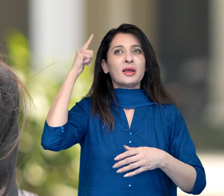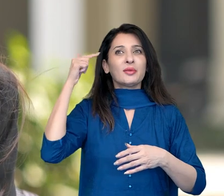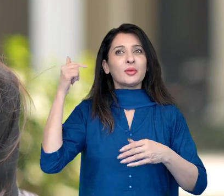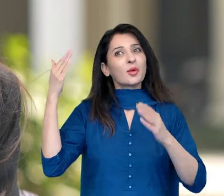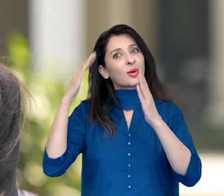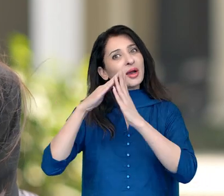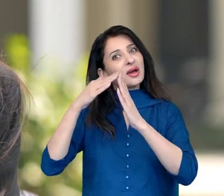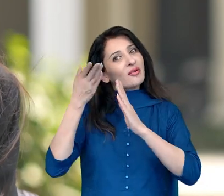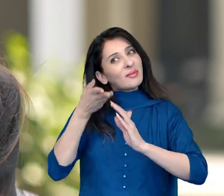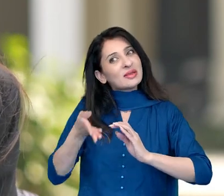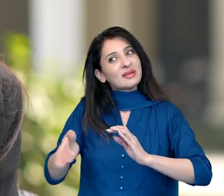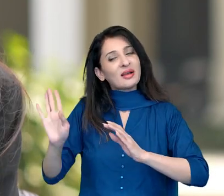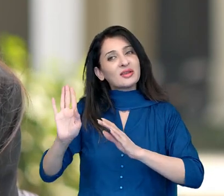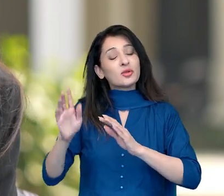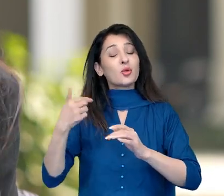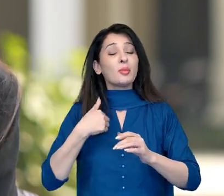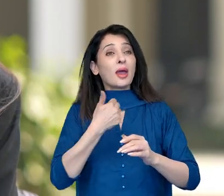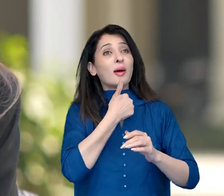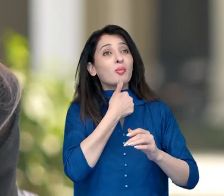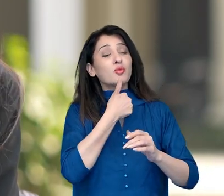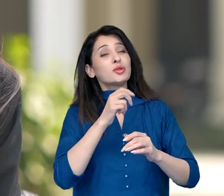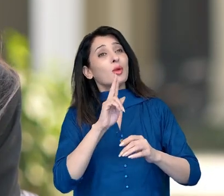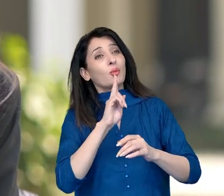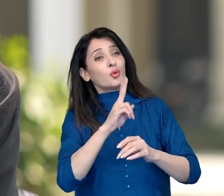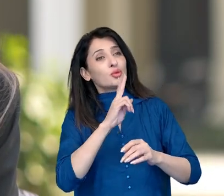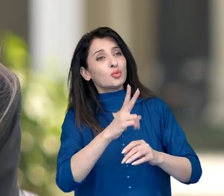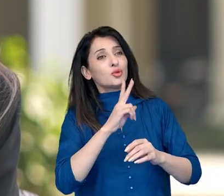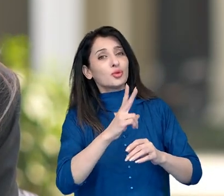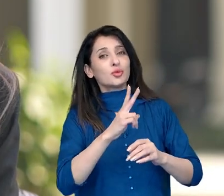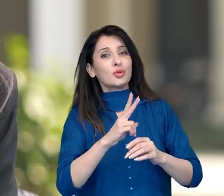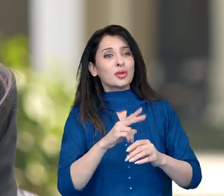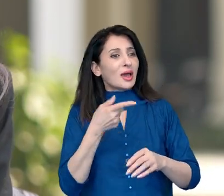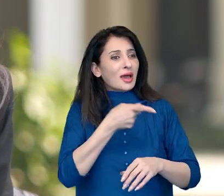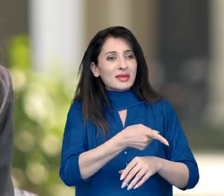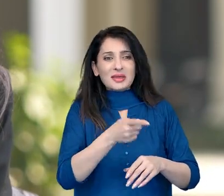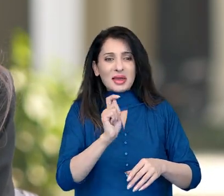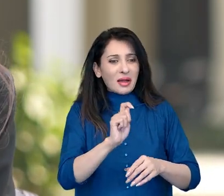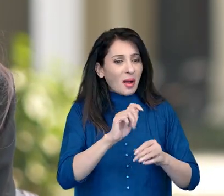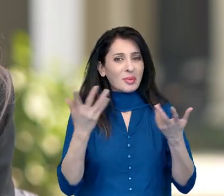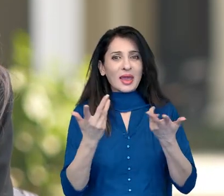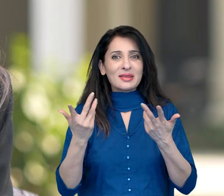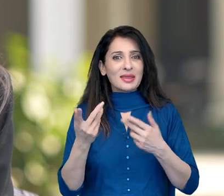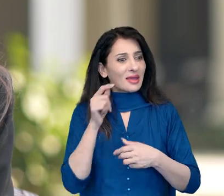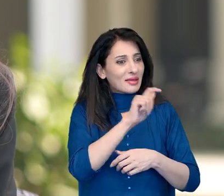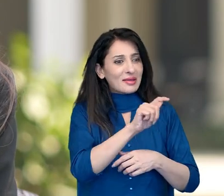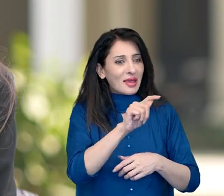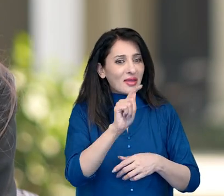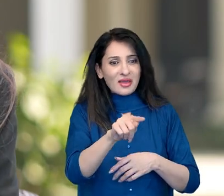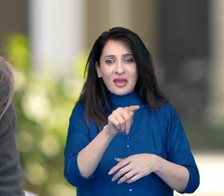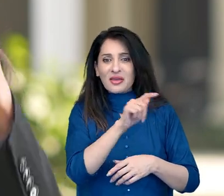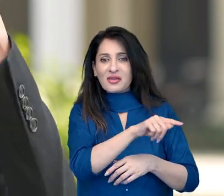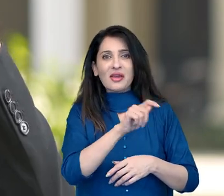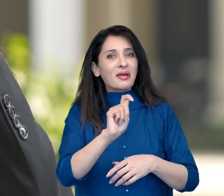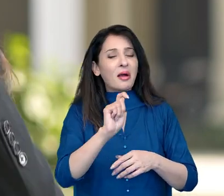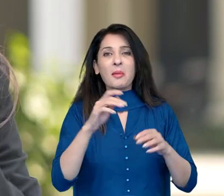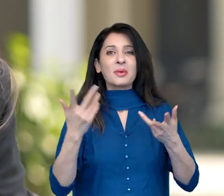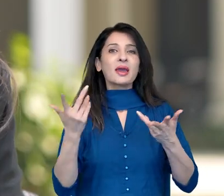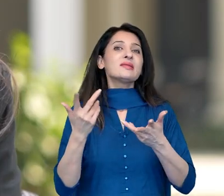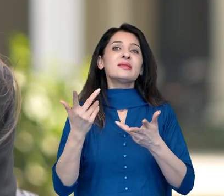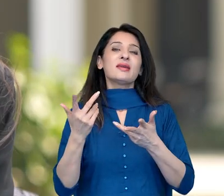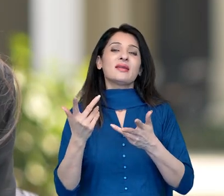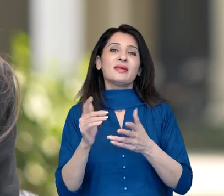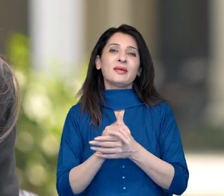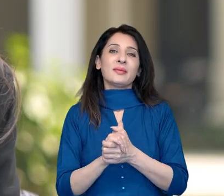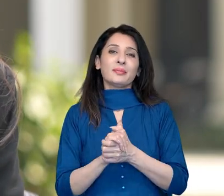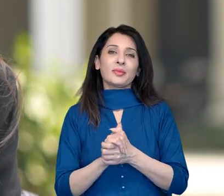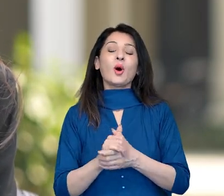back home, I used to ask so many questions from my dad, ke baba ye kaise ho raha hai aur baba ye kaise ho raha hai, baba how's this working?